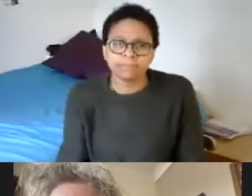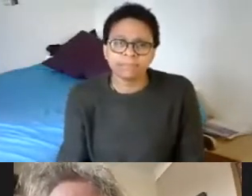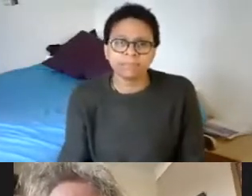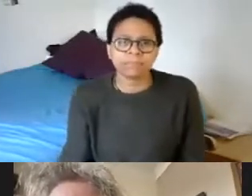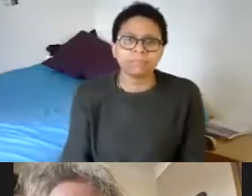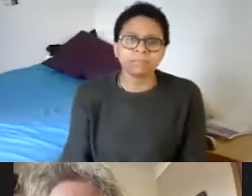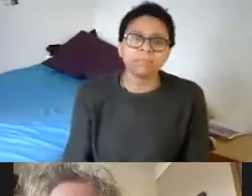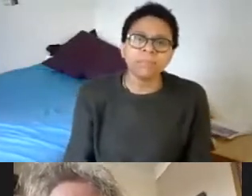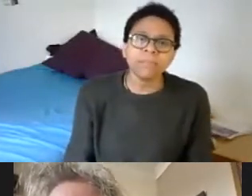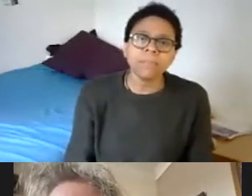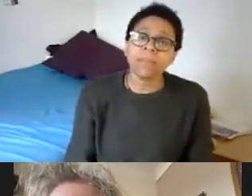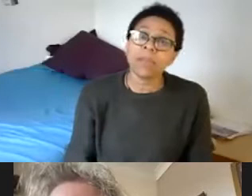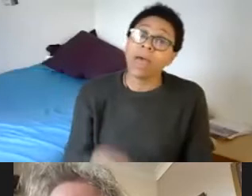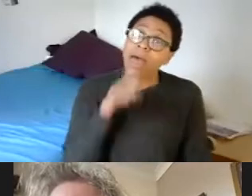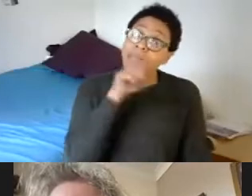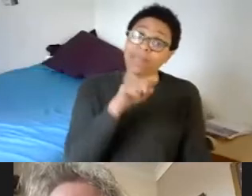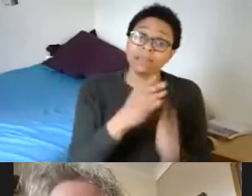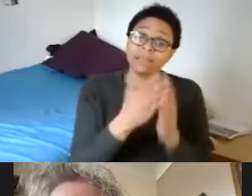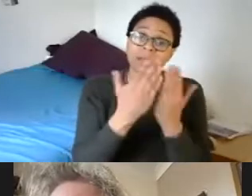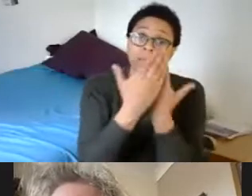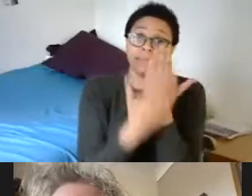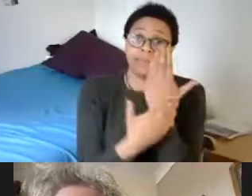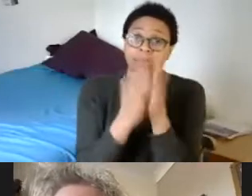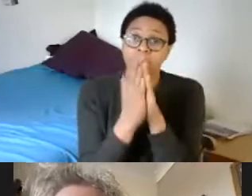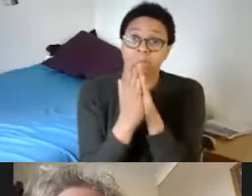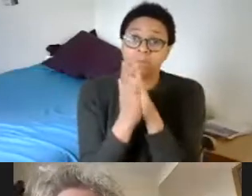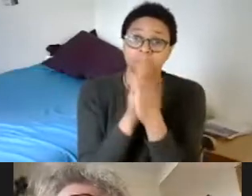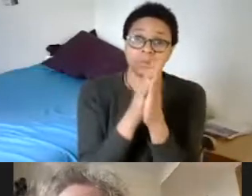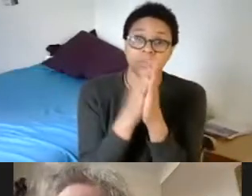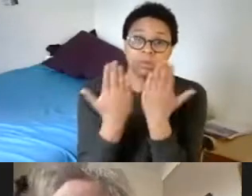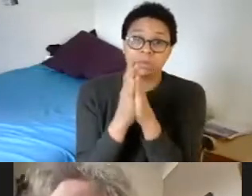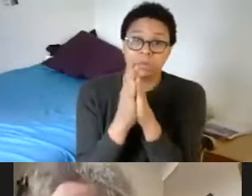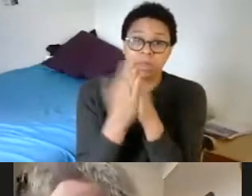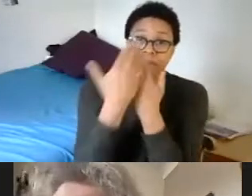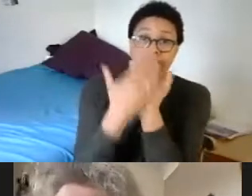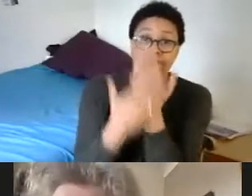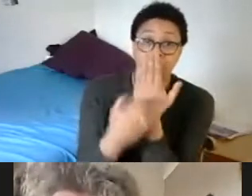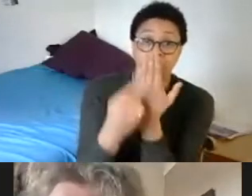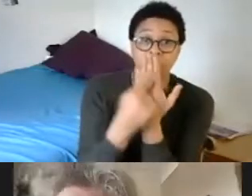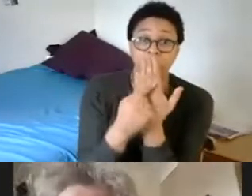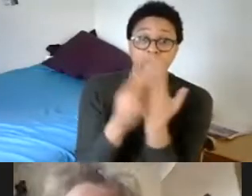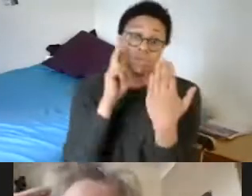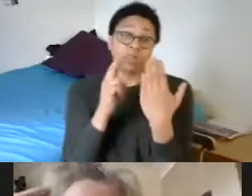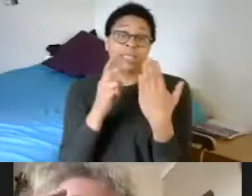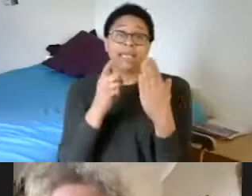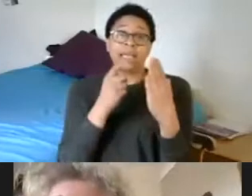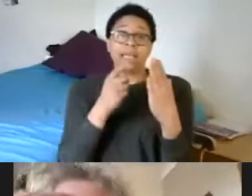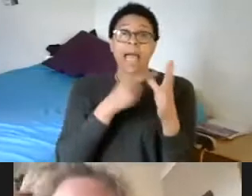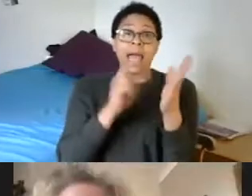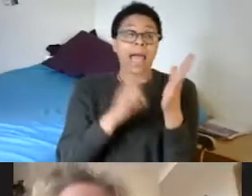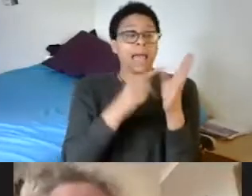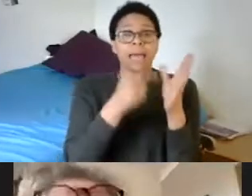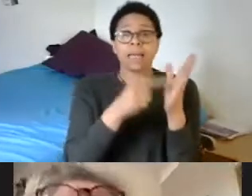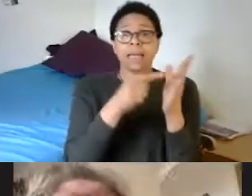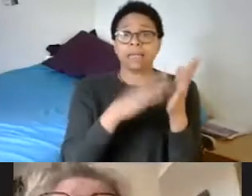that's the kind of front of it, which is the Atlas of the Anatomy and Physiology of a Female